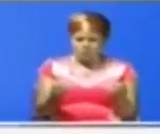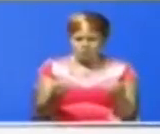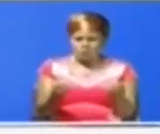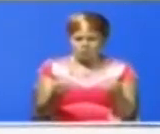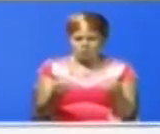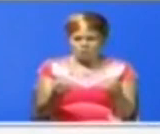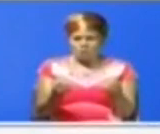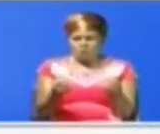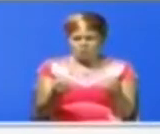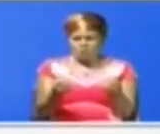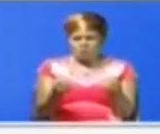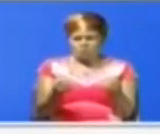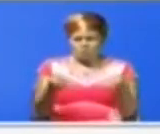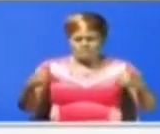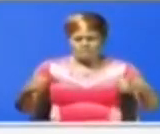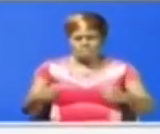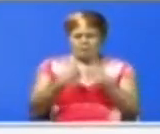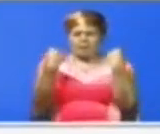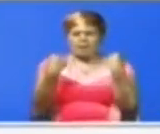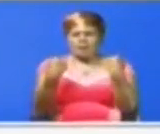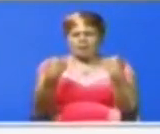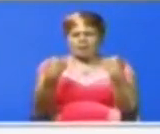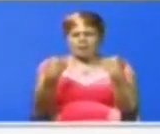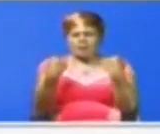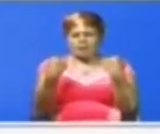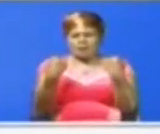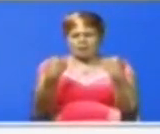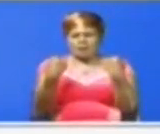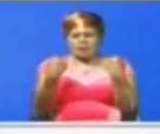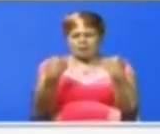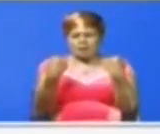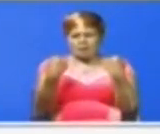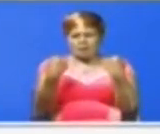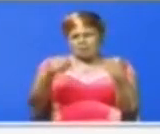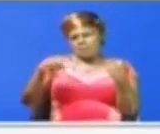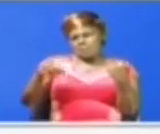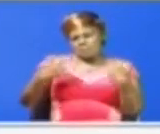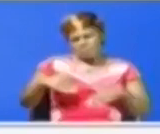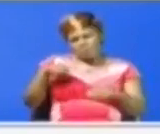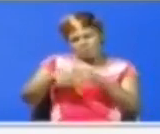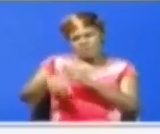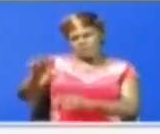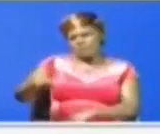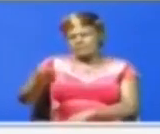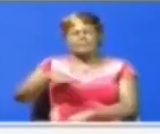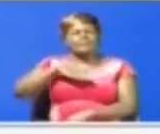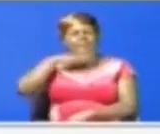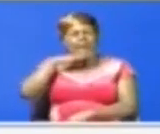Na tukagonga na uso kwa uso. Wale watu wa matatu nafikiri walifariki. Wote